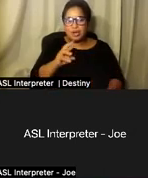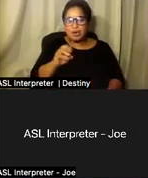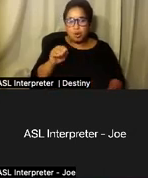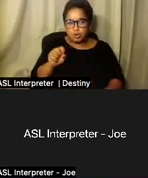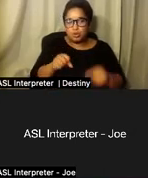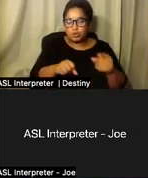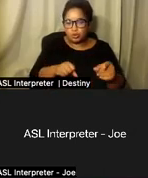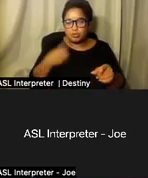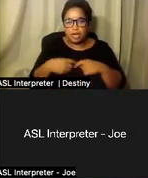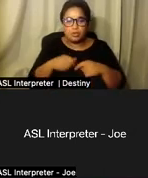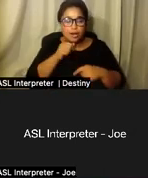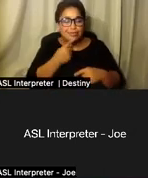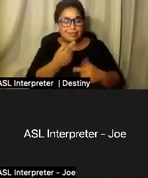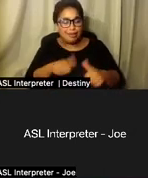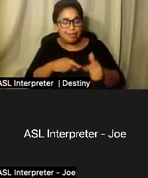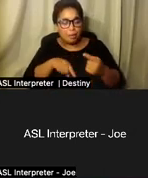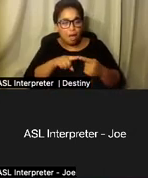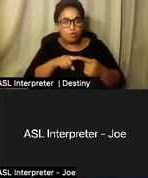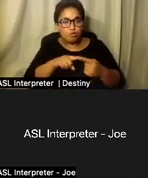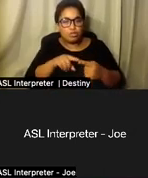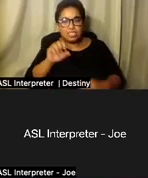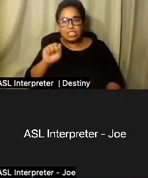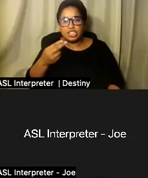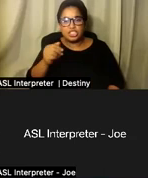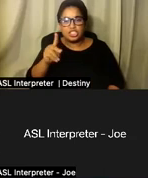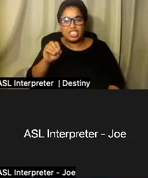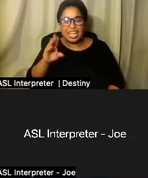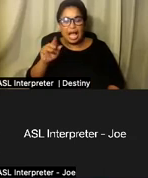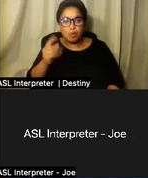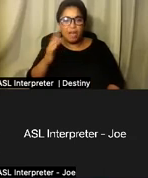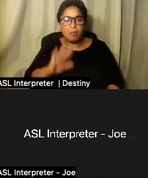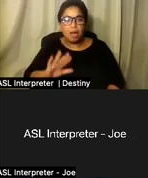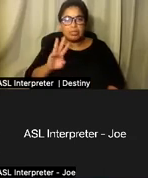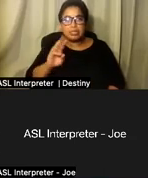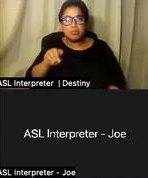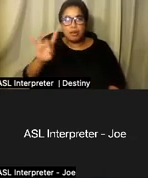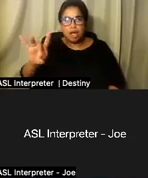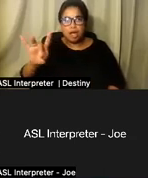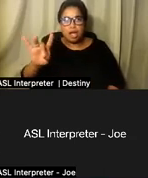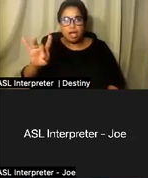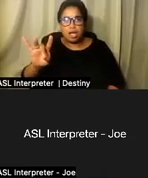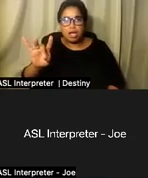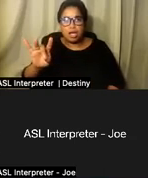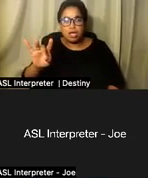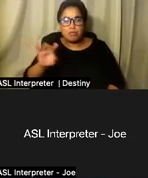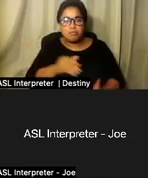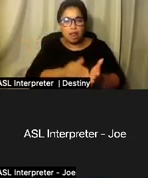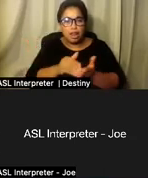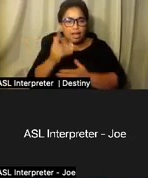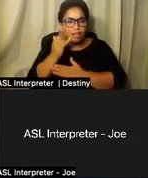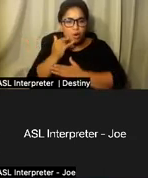of course it is coming up in October. And we already have 6.8 million, almost 6.9 million Californians registered through